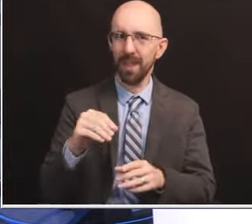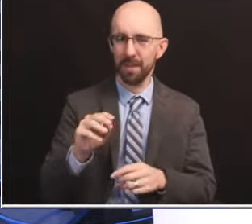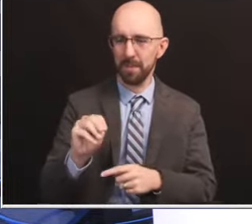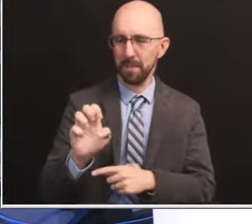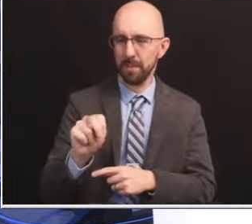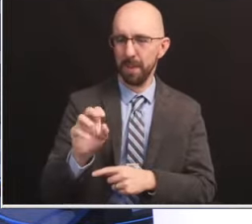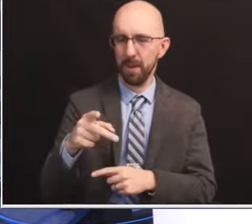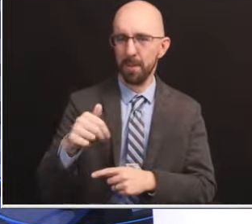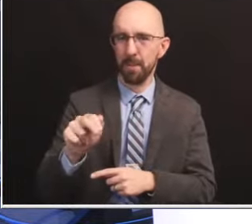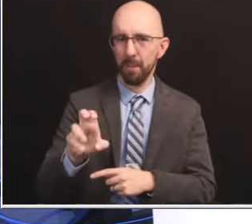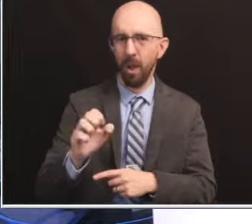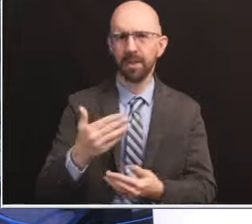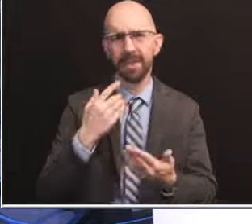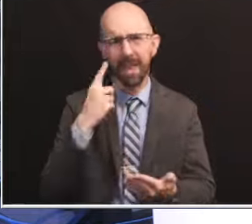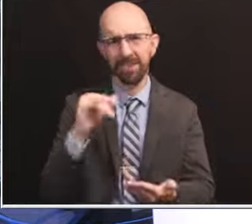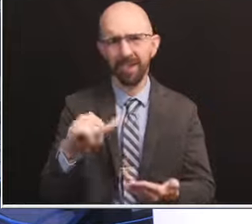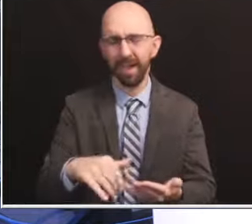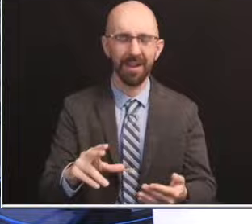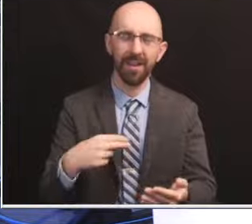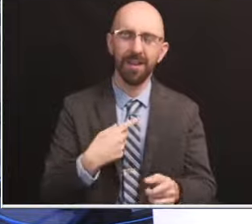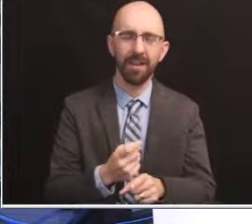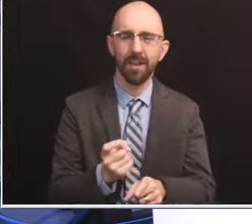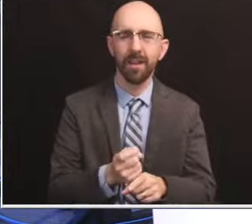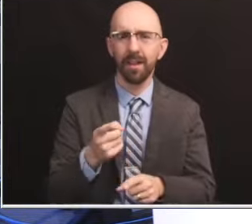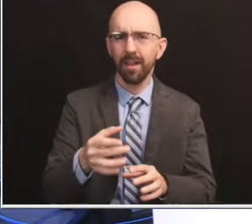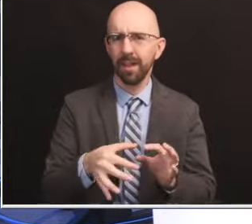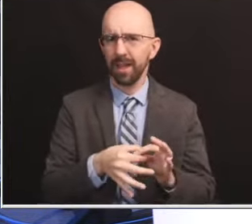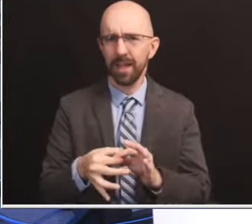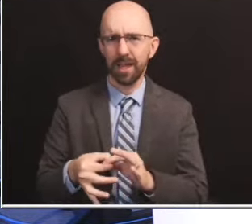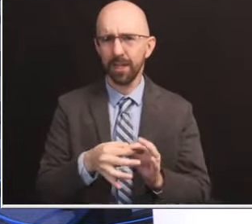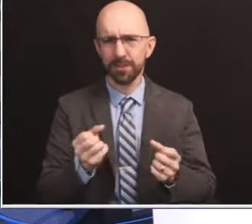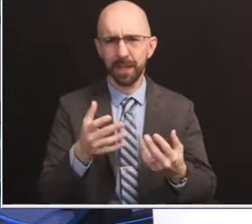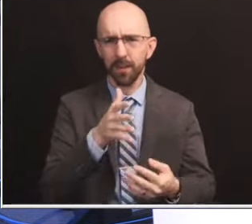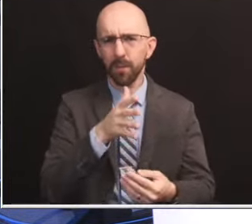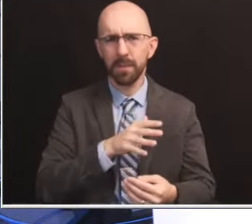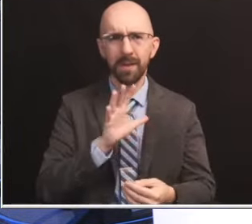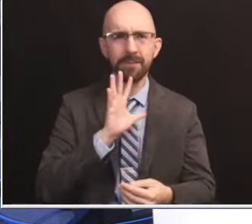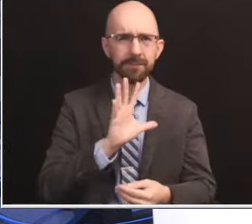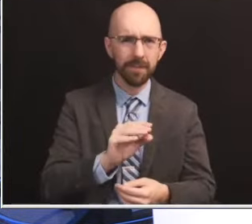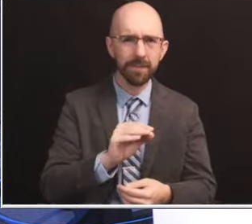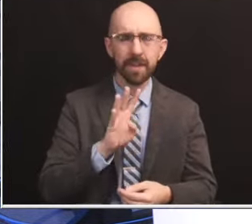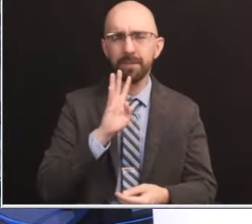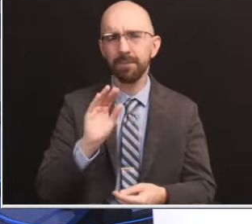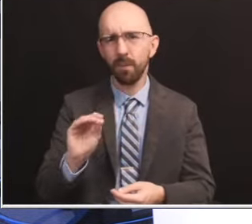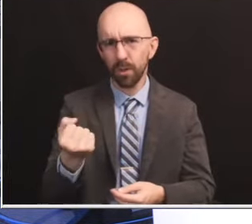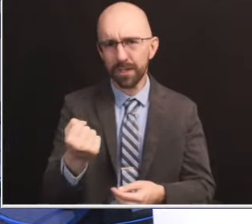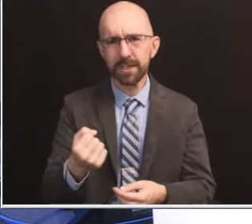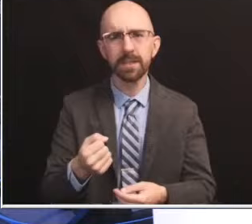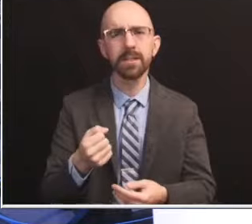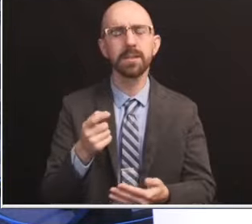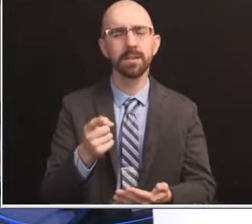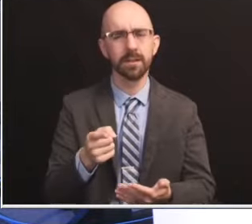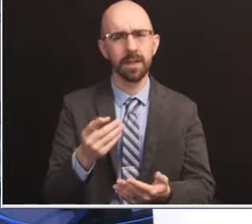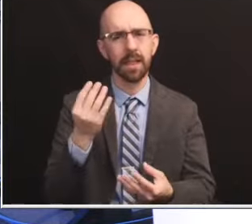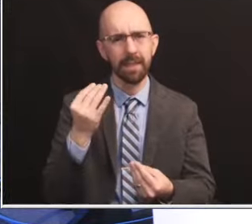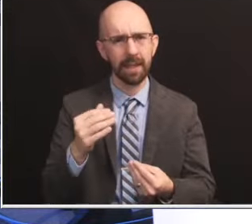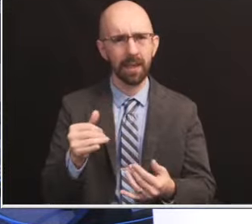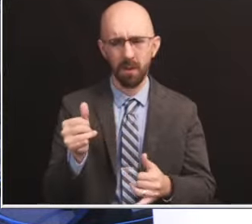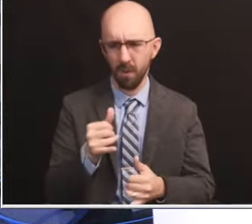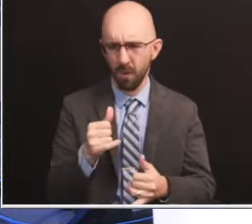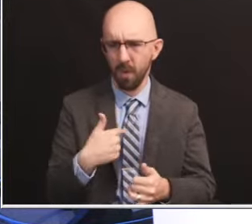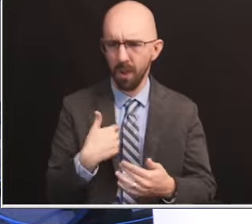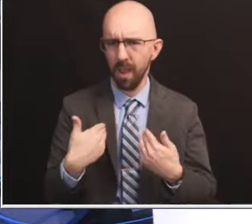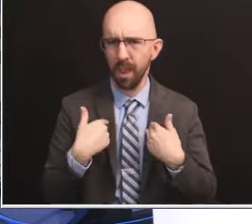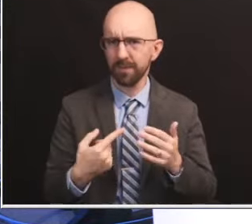Thank you for that. No, tell us about the menopause connection, because a lot of women in their 50s, late 40s are thinking, oh gosh, I have these